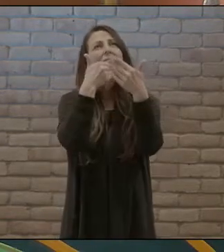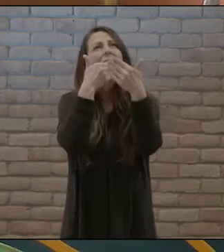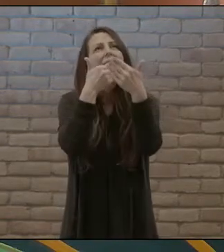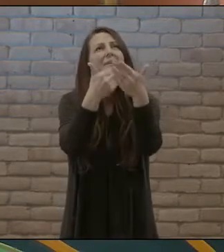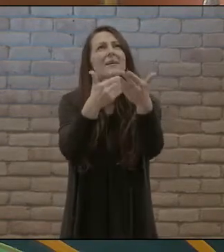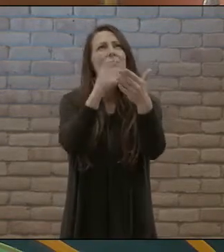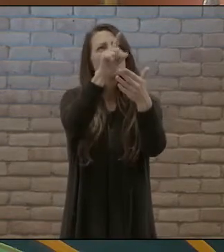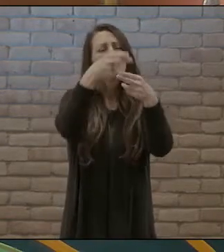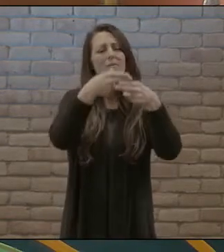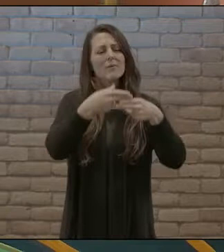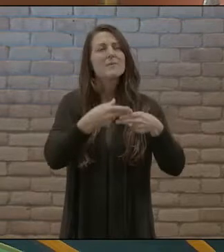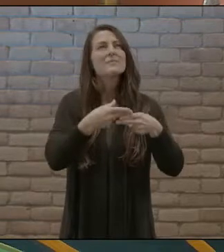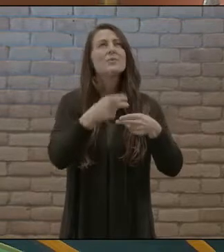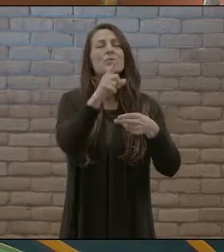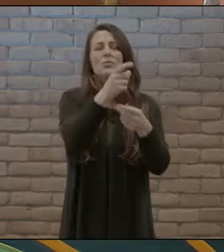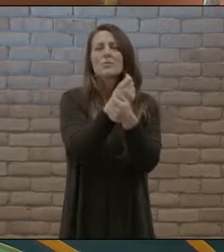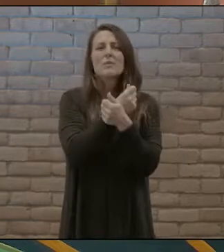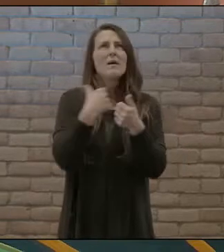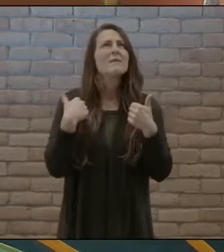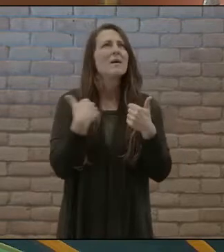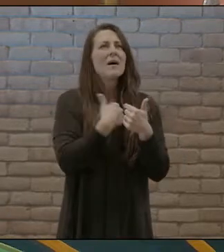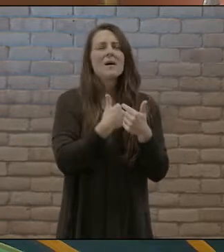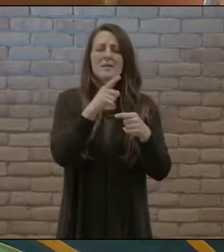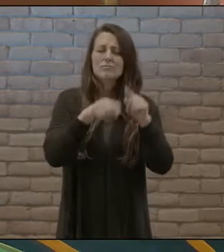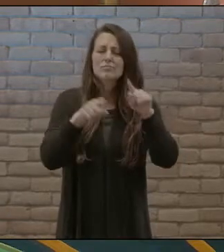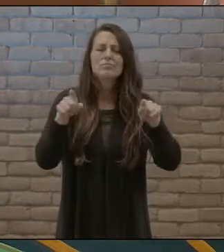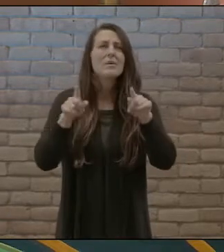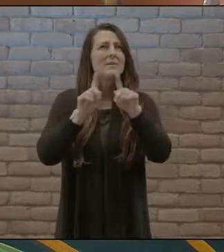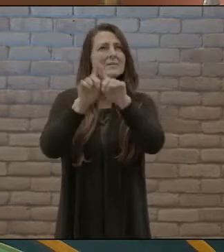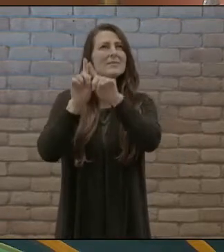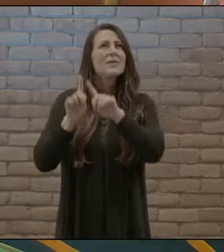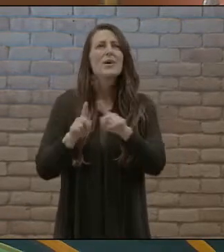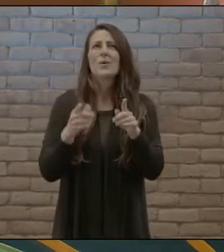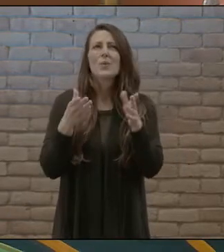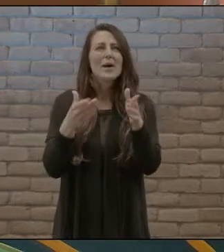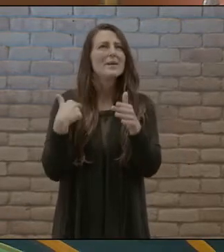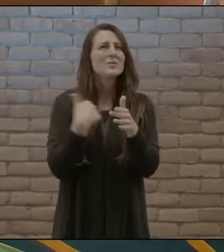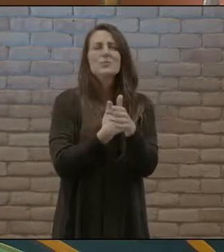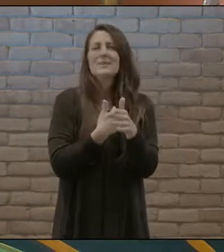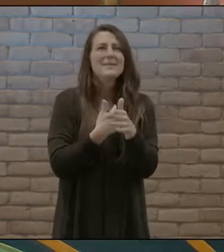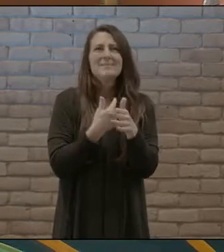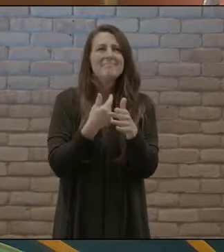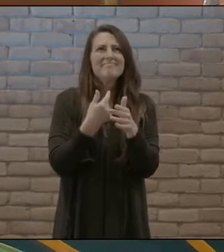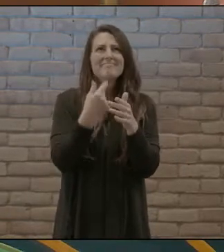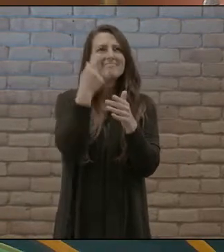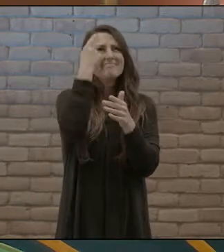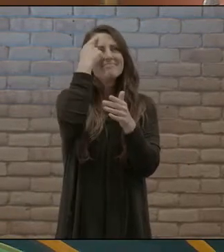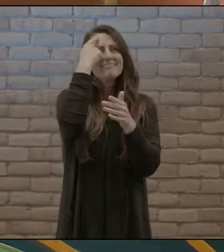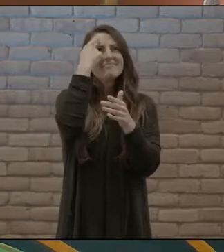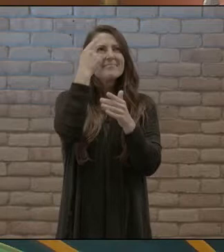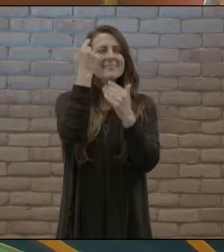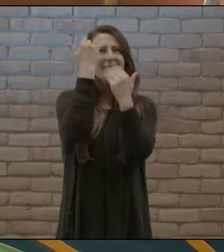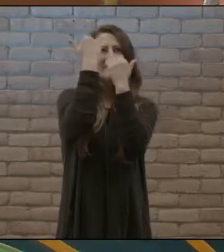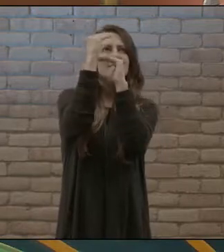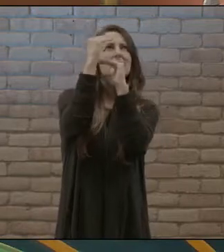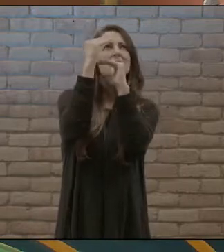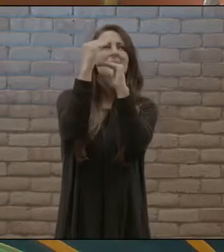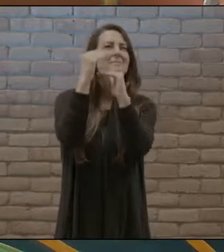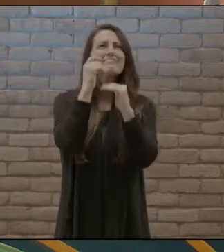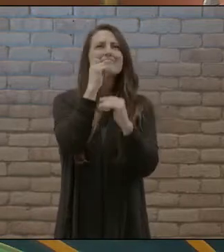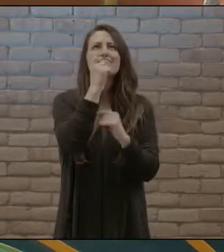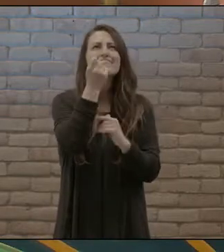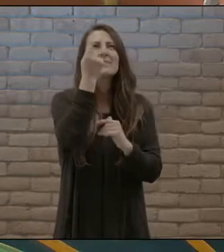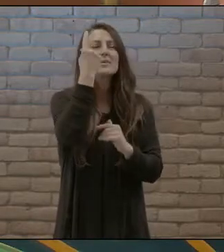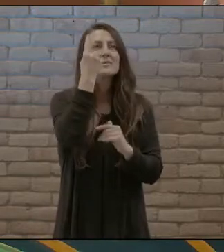ways that are incomprehensible. God, as we continue to move through this year, which